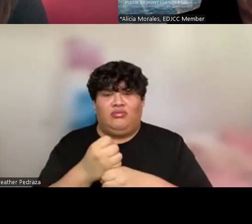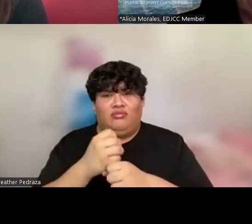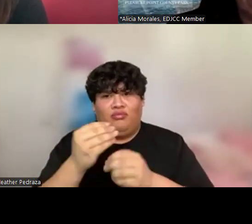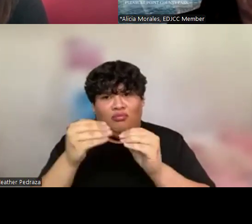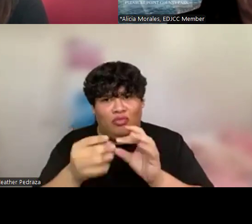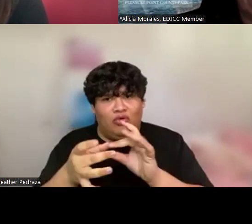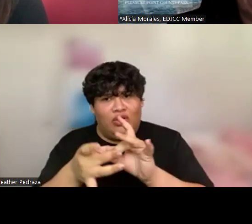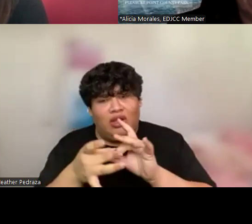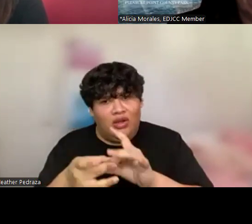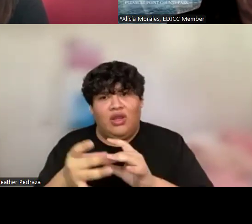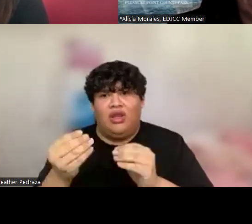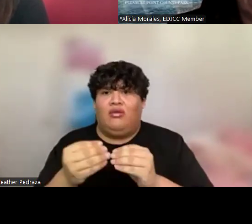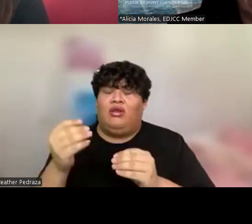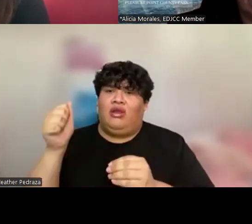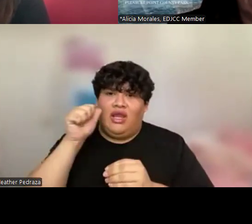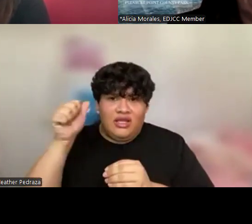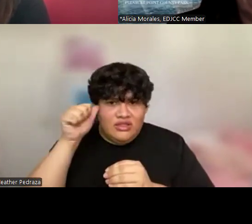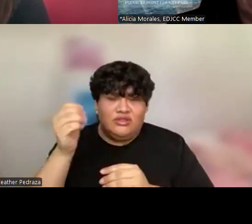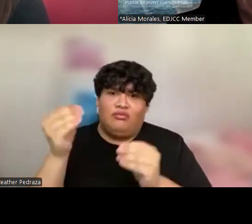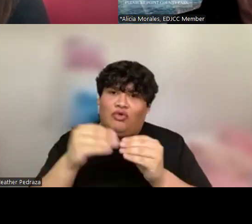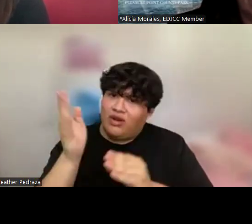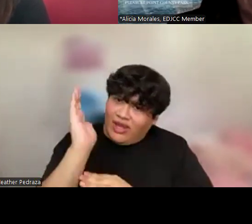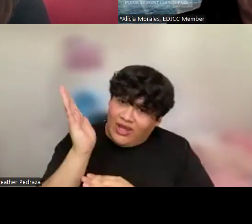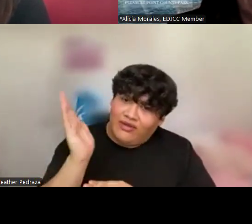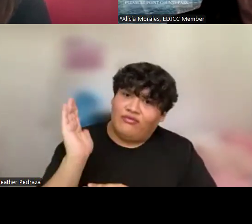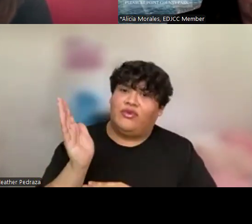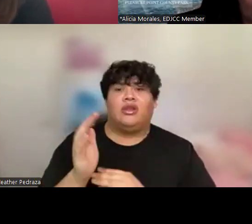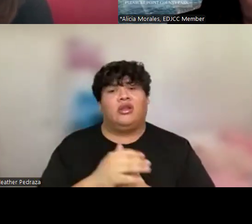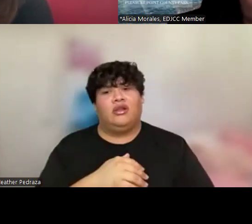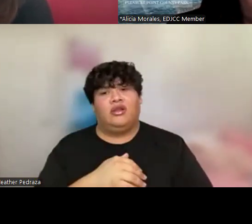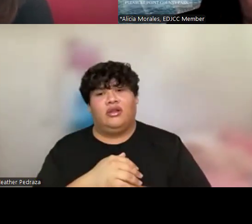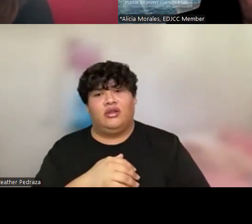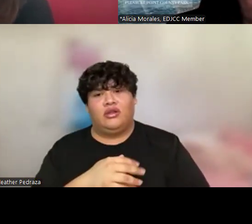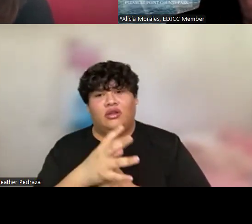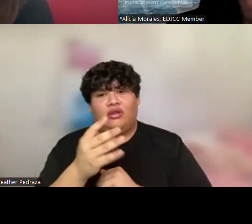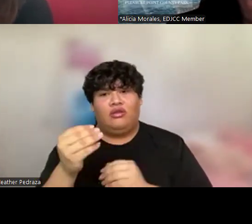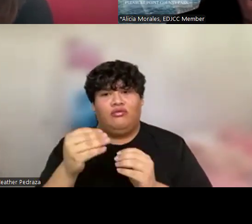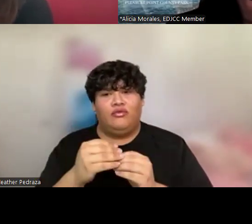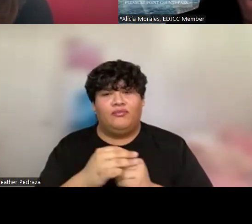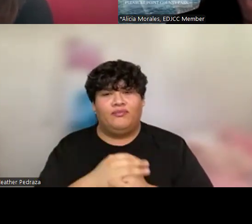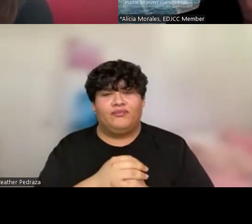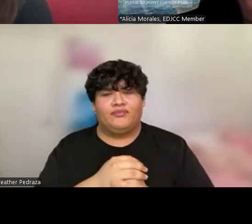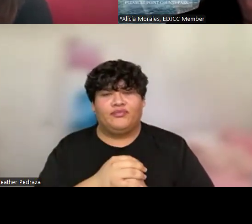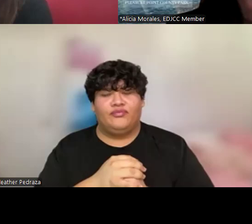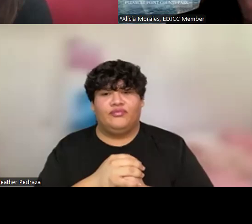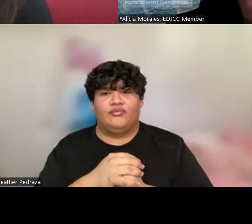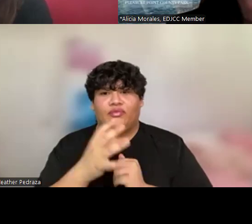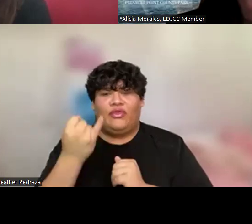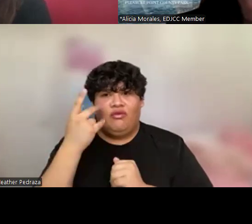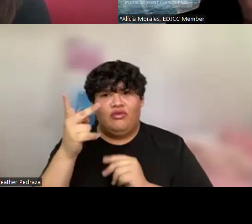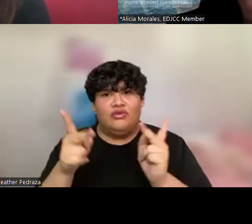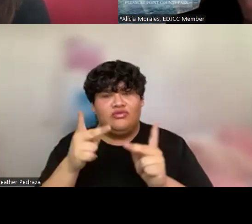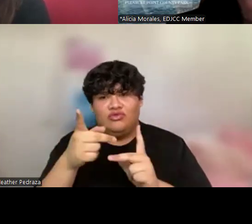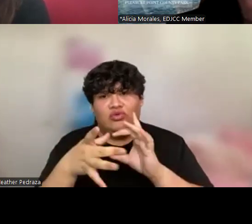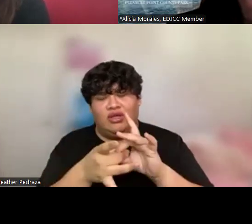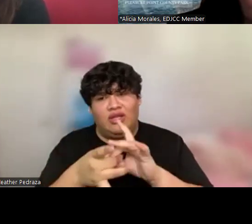of aging and disability advocates to use during the legislative session. If there are people that you connect